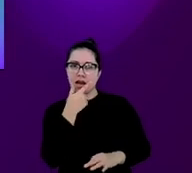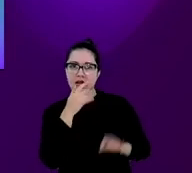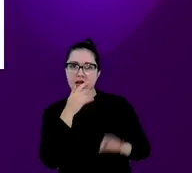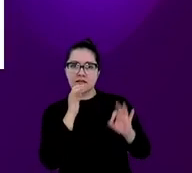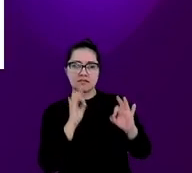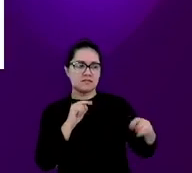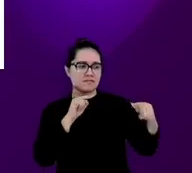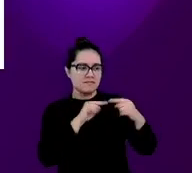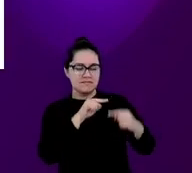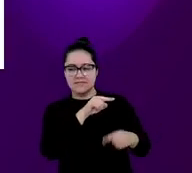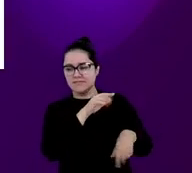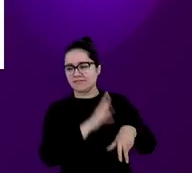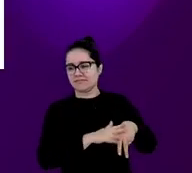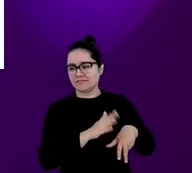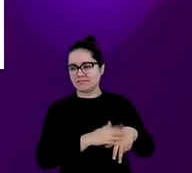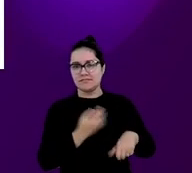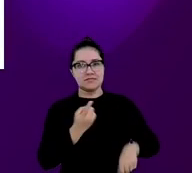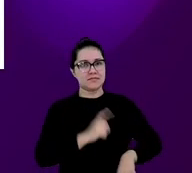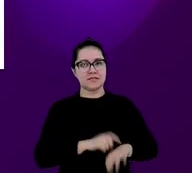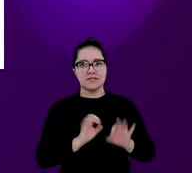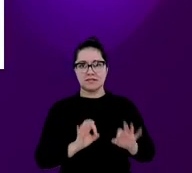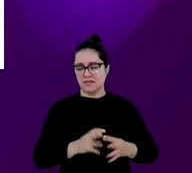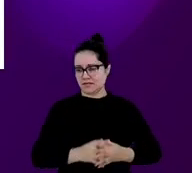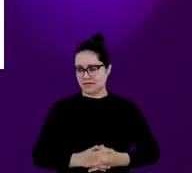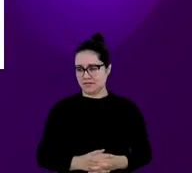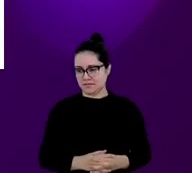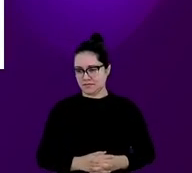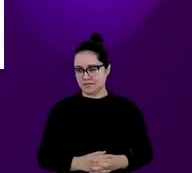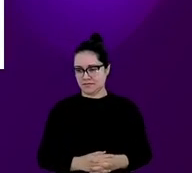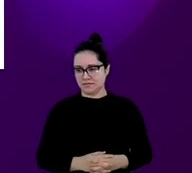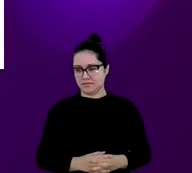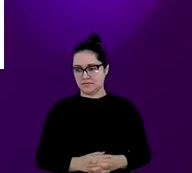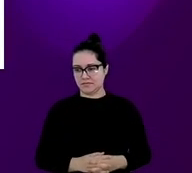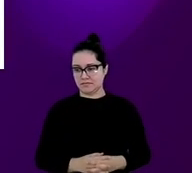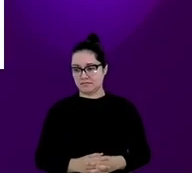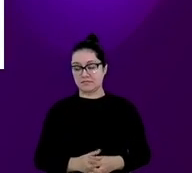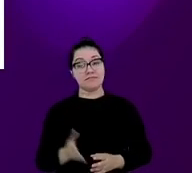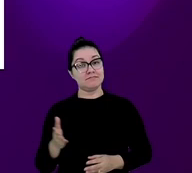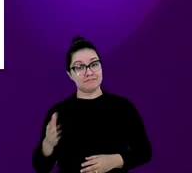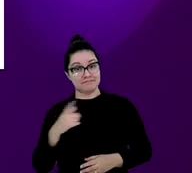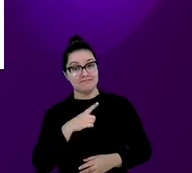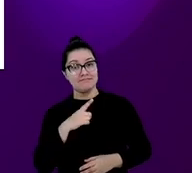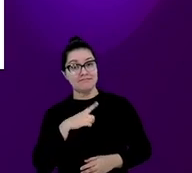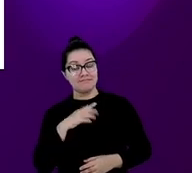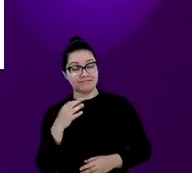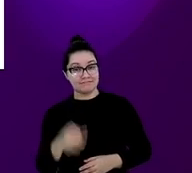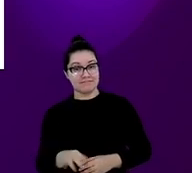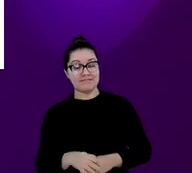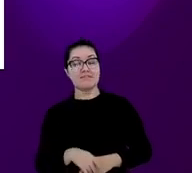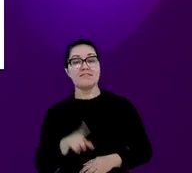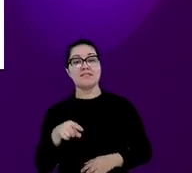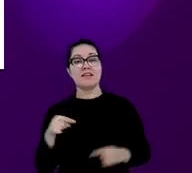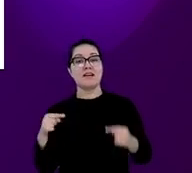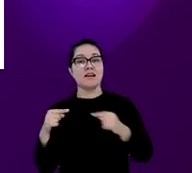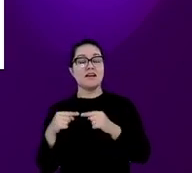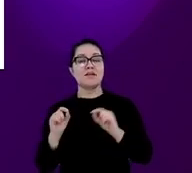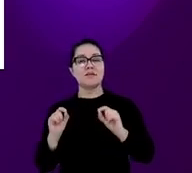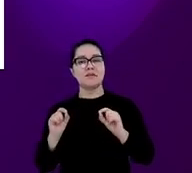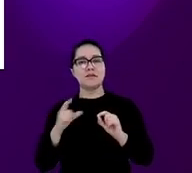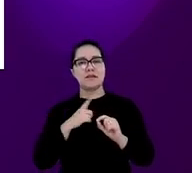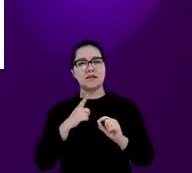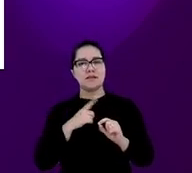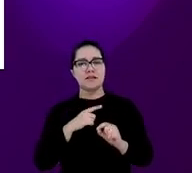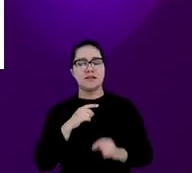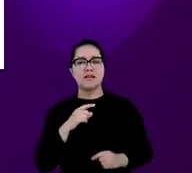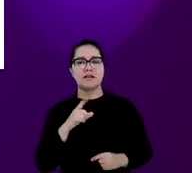our software does, taking into account the big data and that type of simulations. And all of